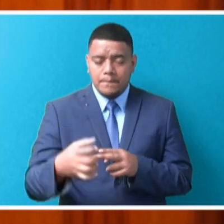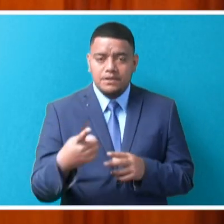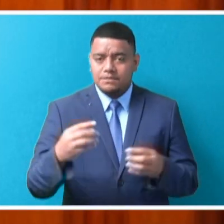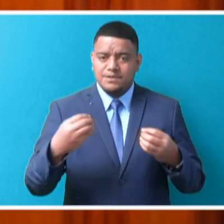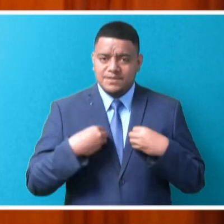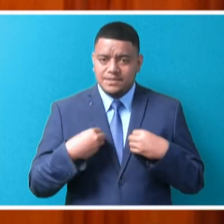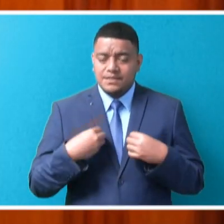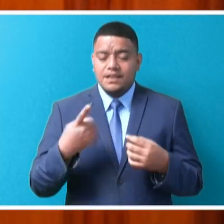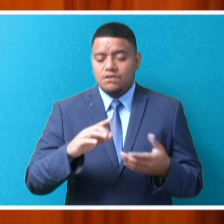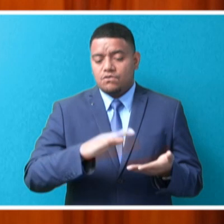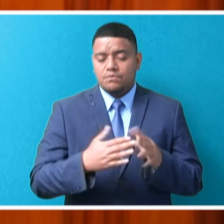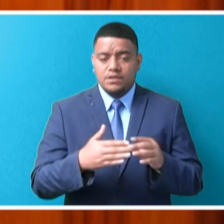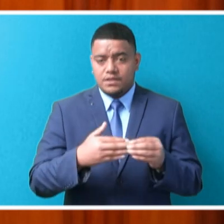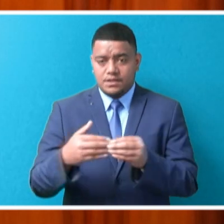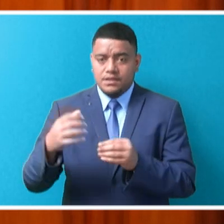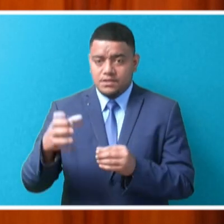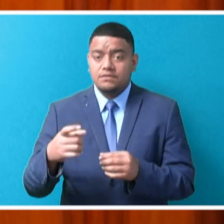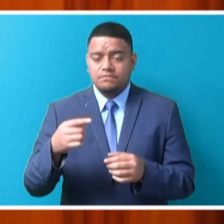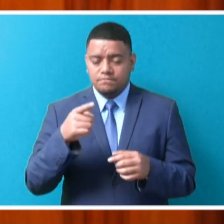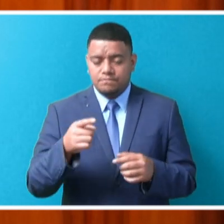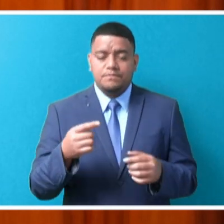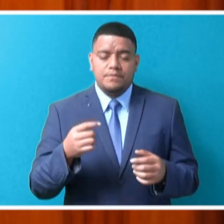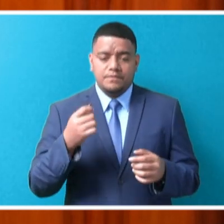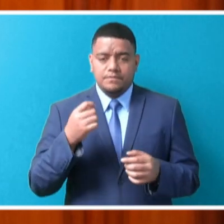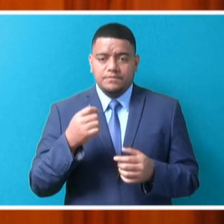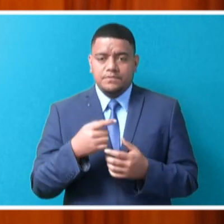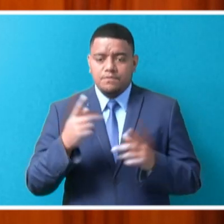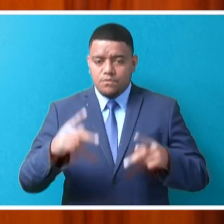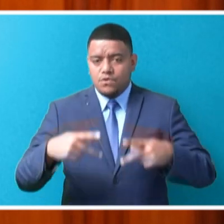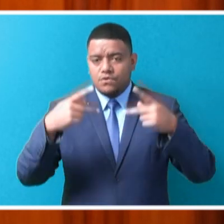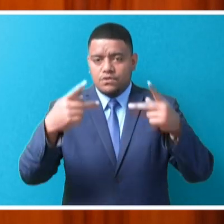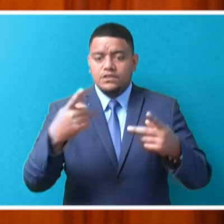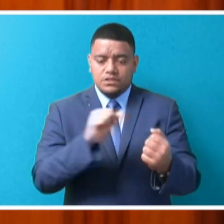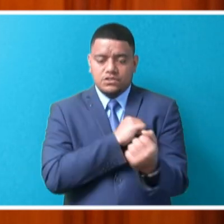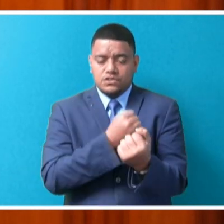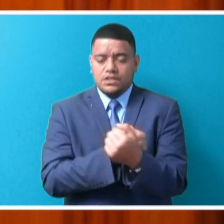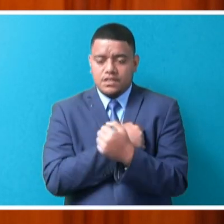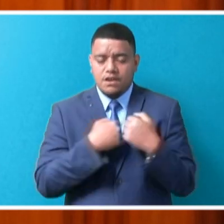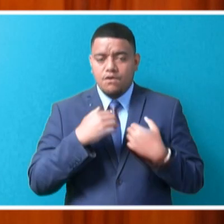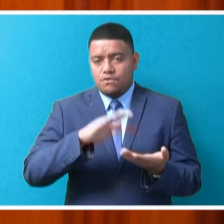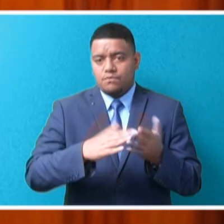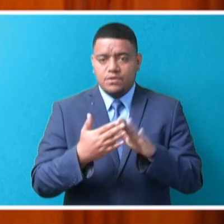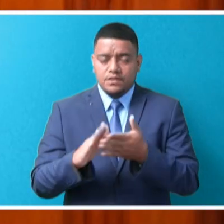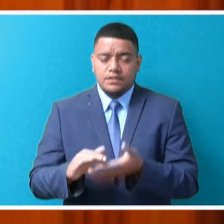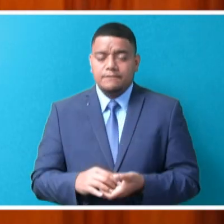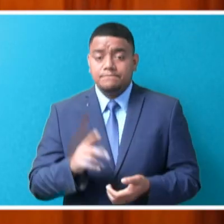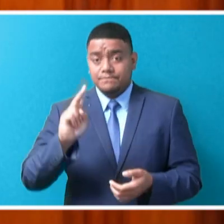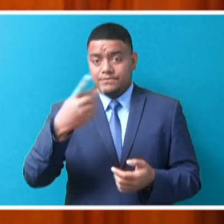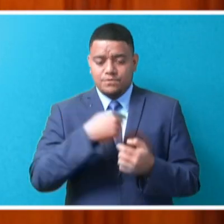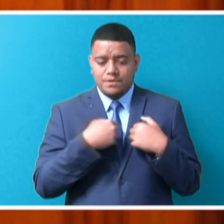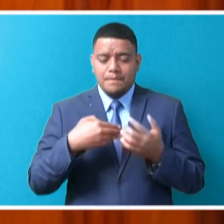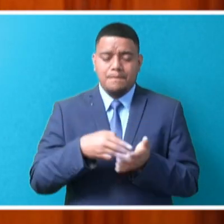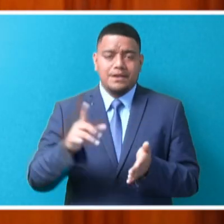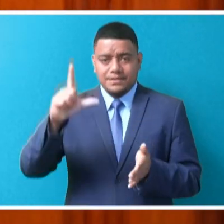community leaders, your dedication continues to inspire progress and strengthen our society. Secondly, as we marked Father's Day